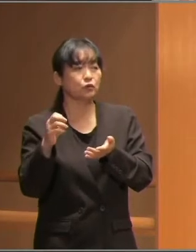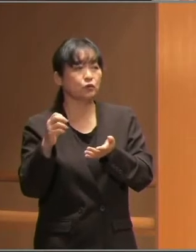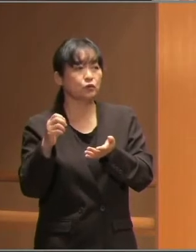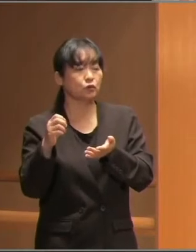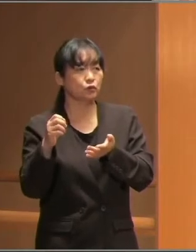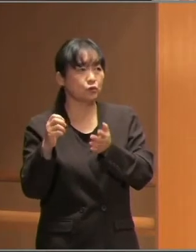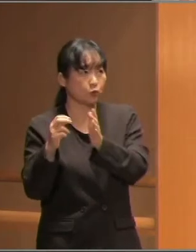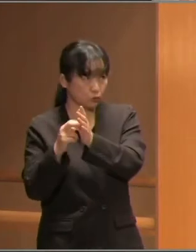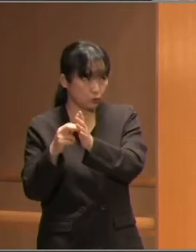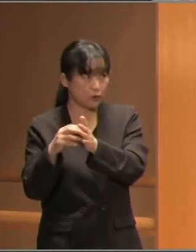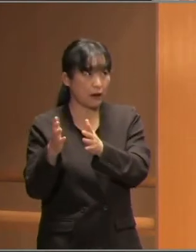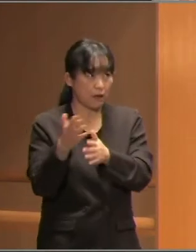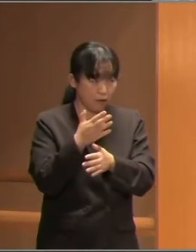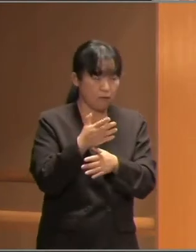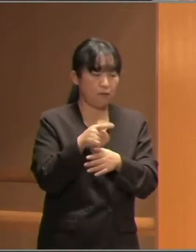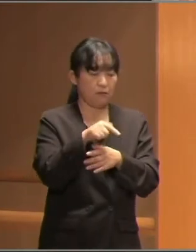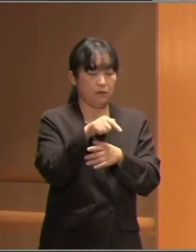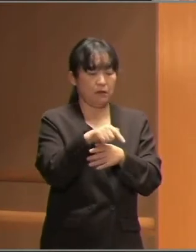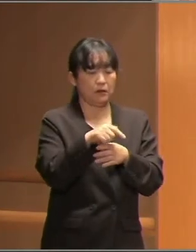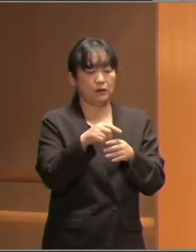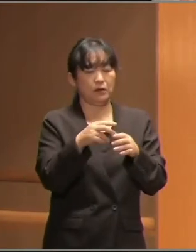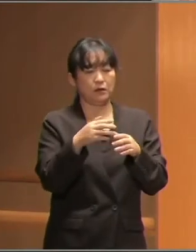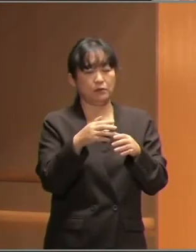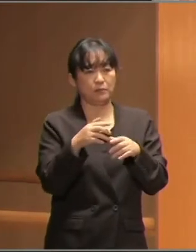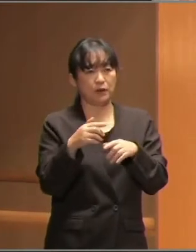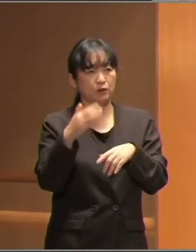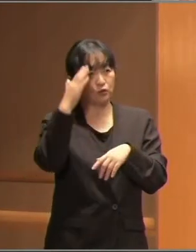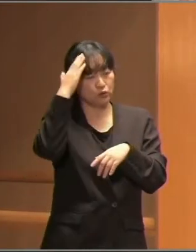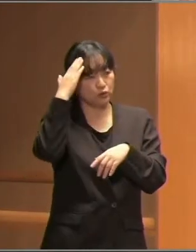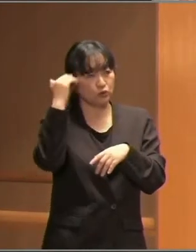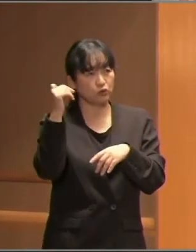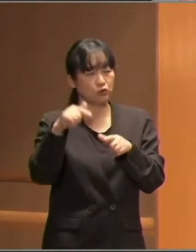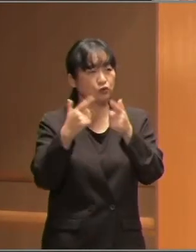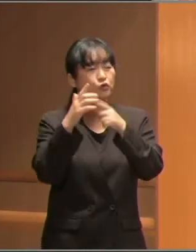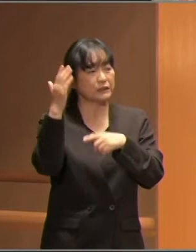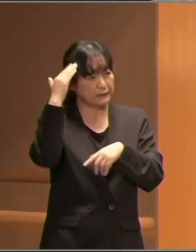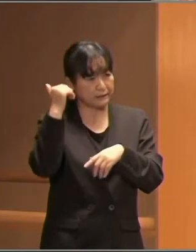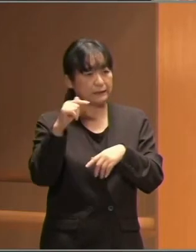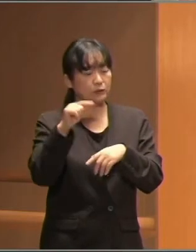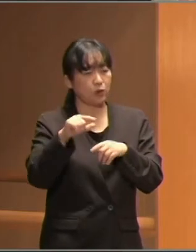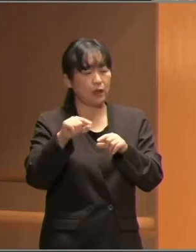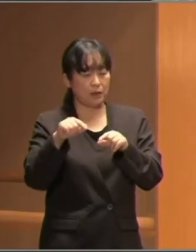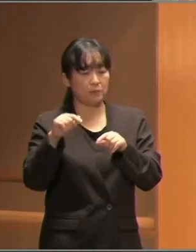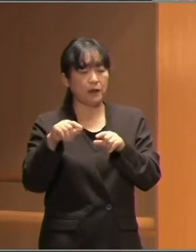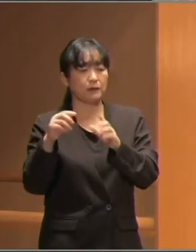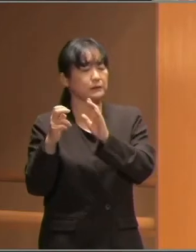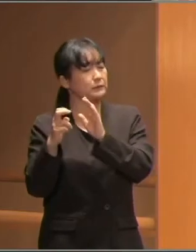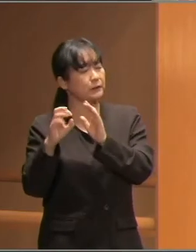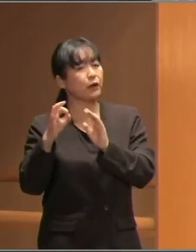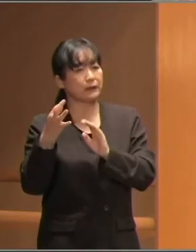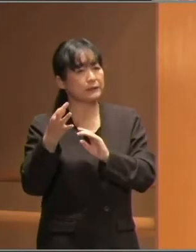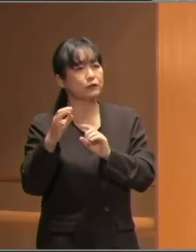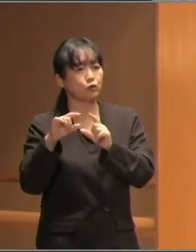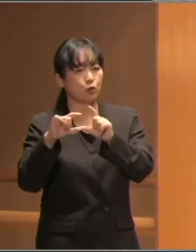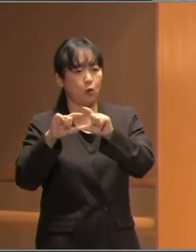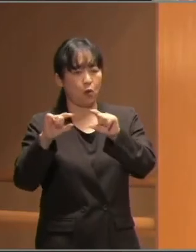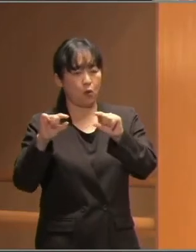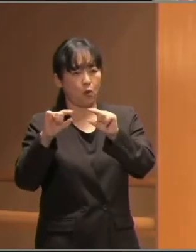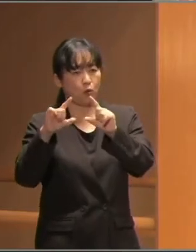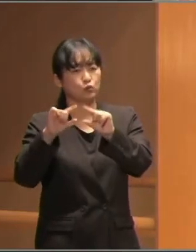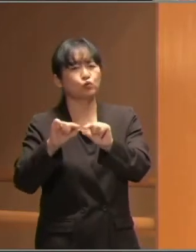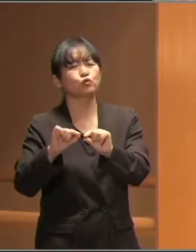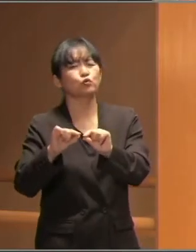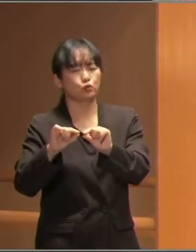replaced with resin, or if the resin is used, and then it will become thinner, and